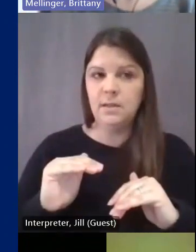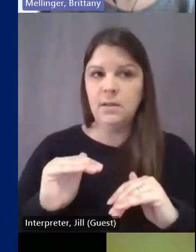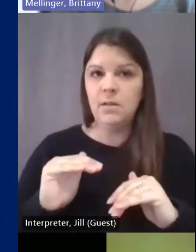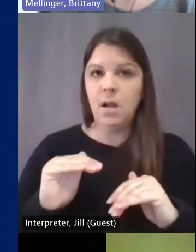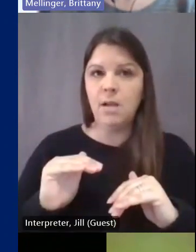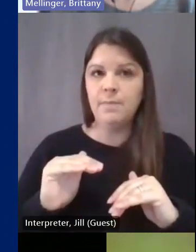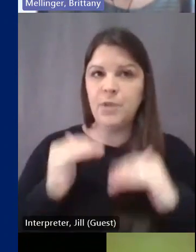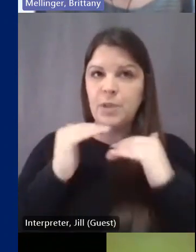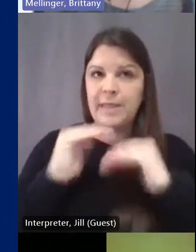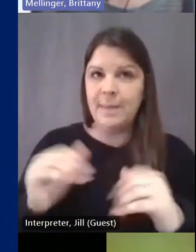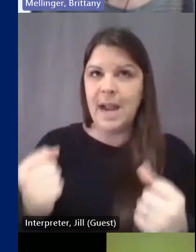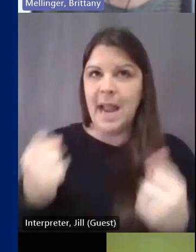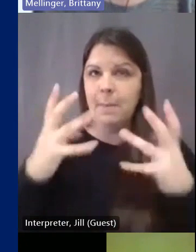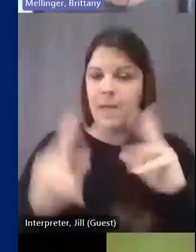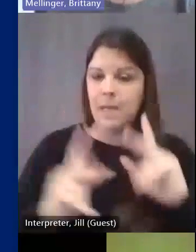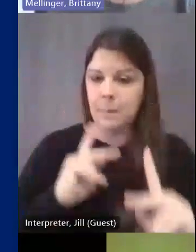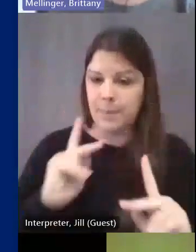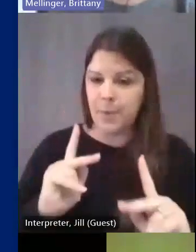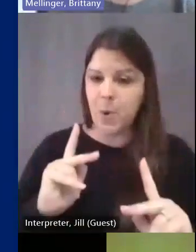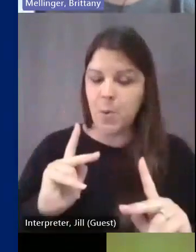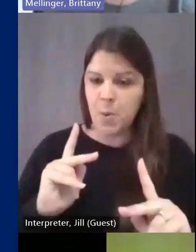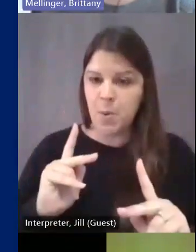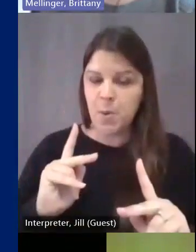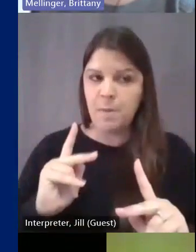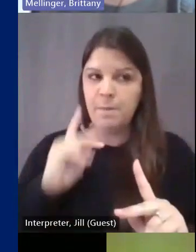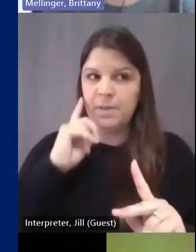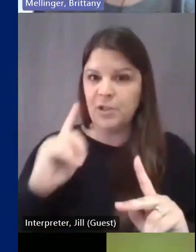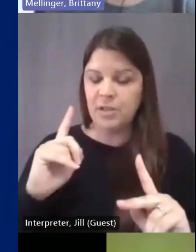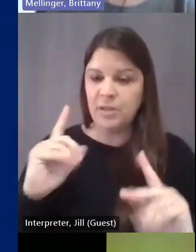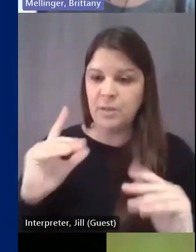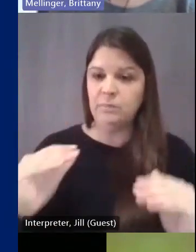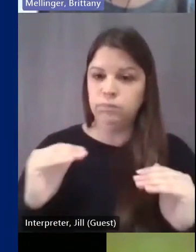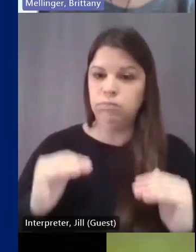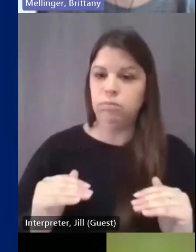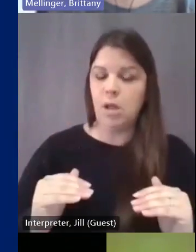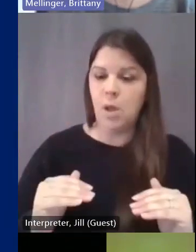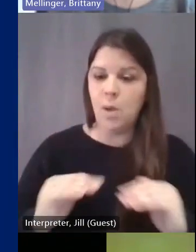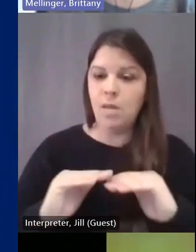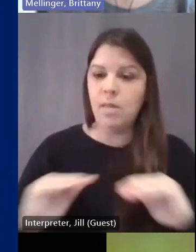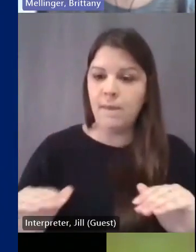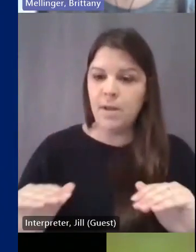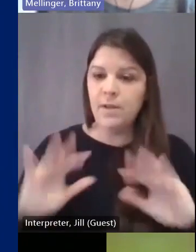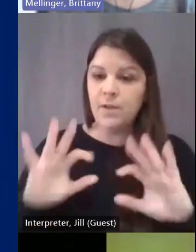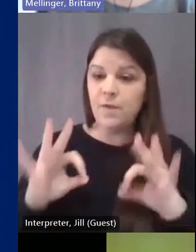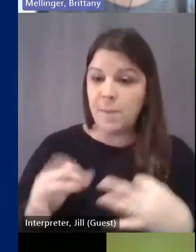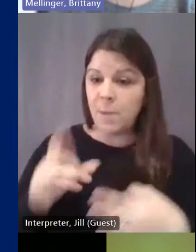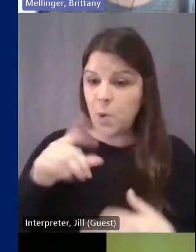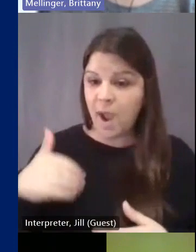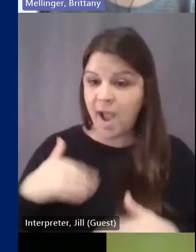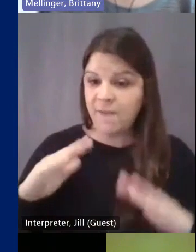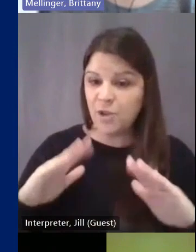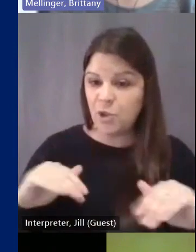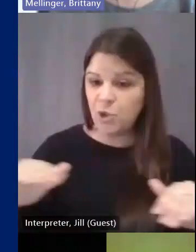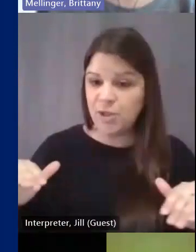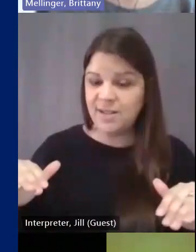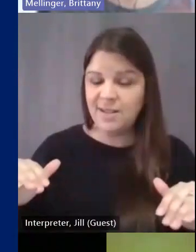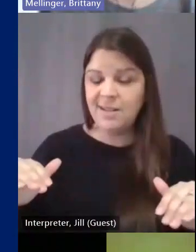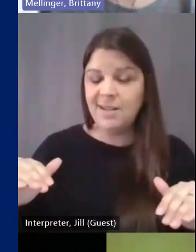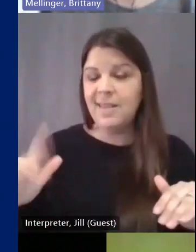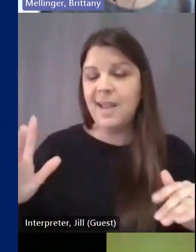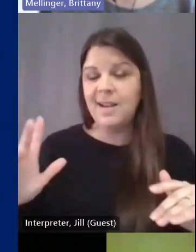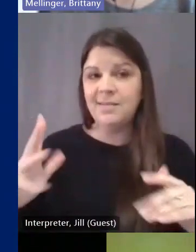restrict the number of people to such a low level, that could keep families with kids out of housing that's affordable to